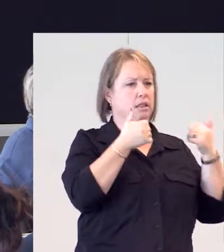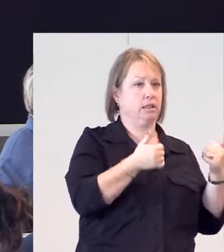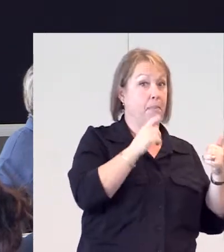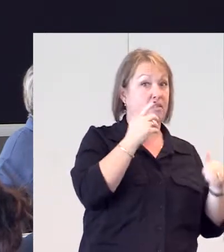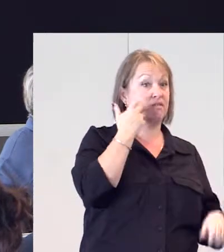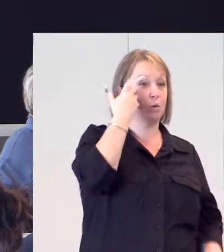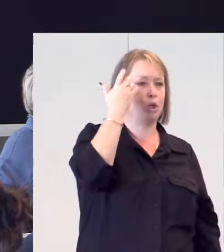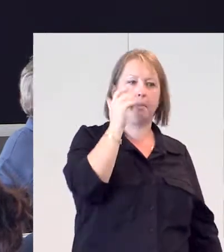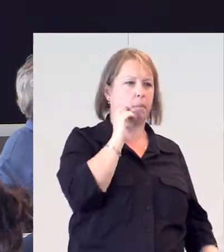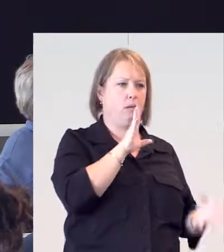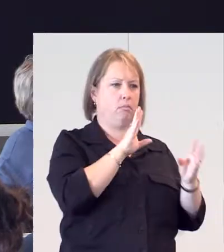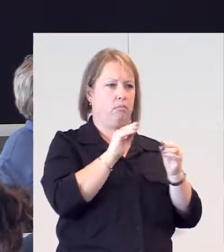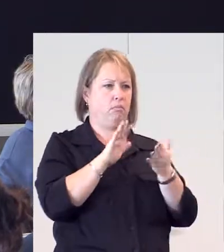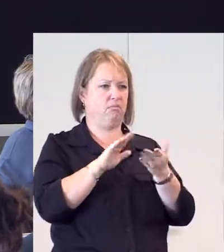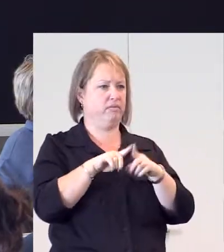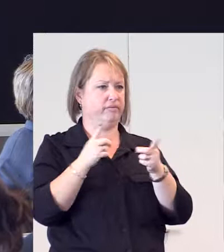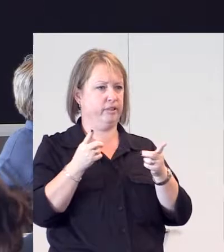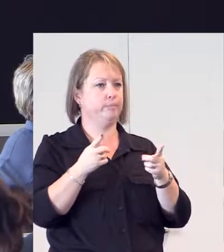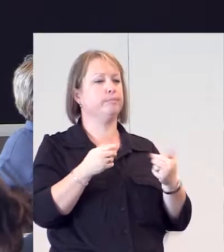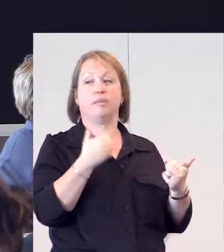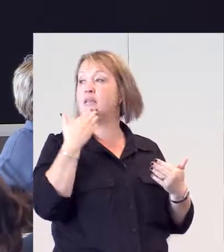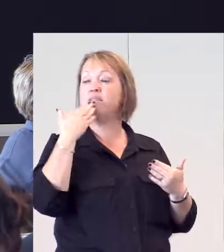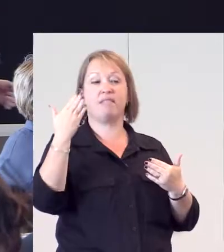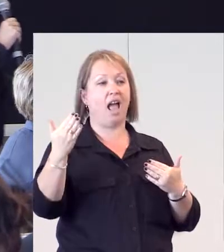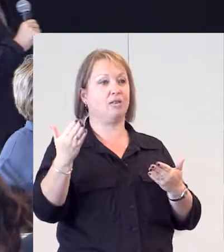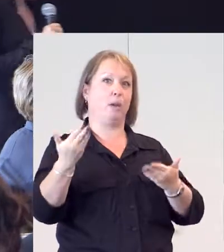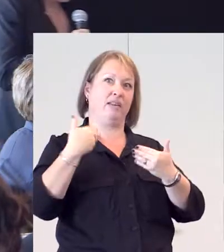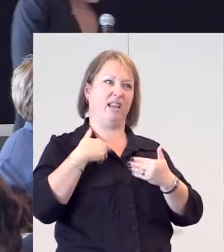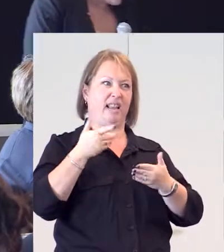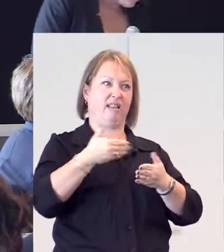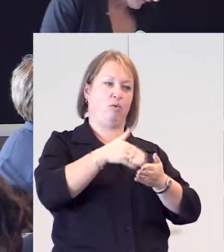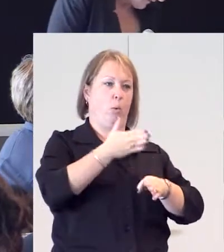not be so relevant. Thanks, Len, for giving us that job to do.